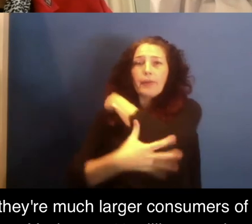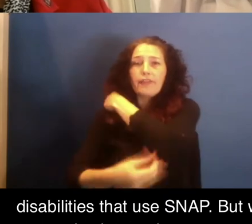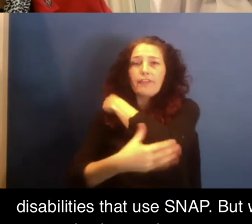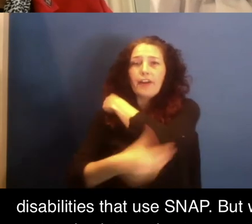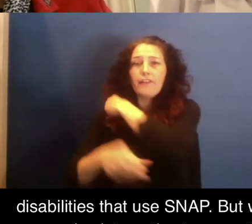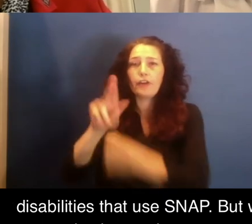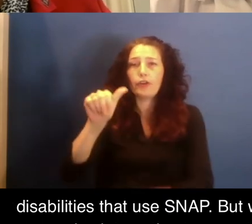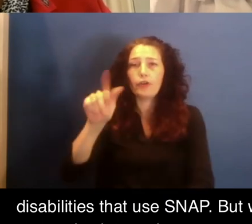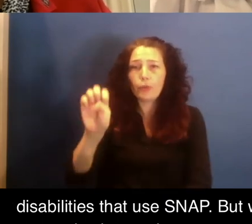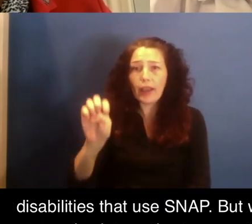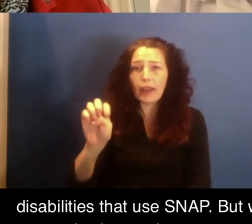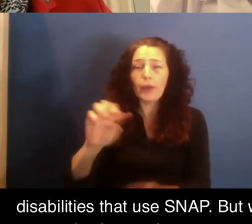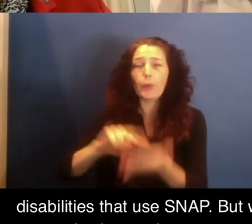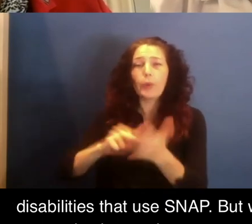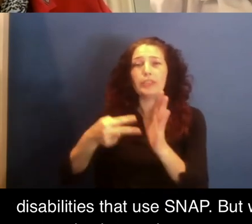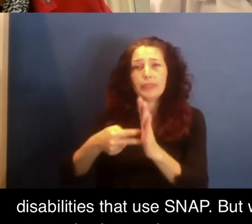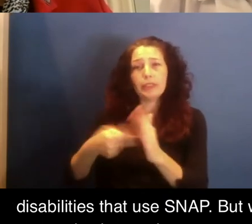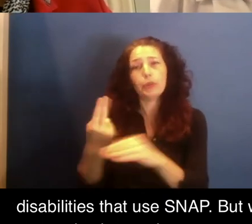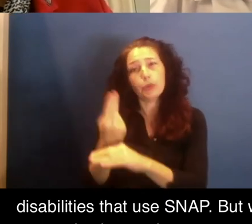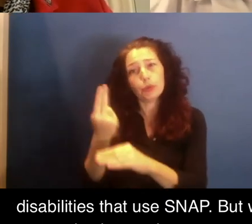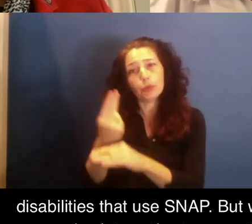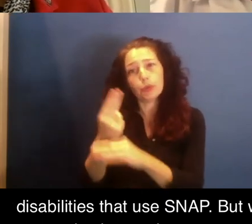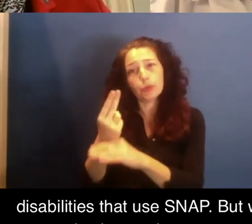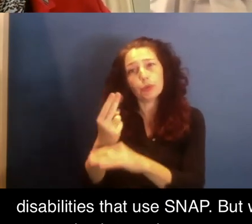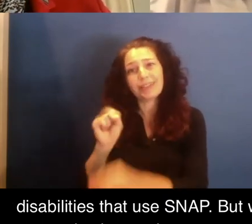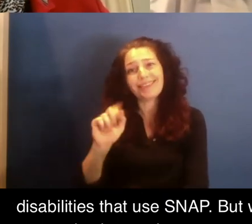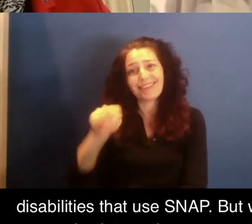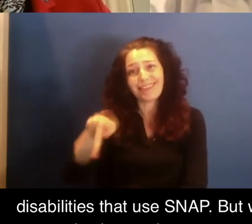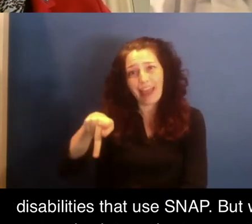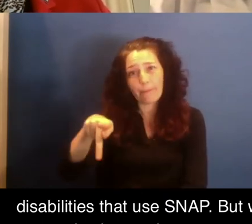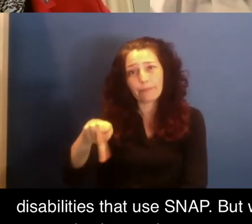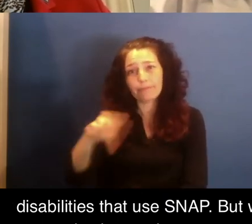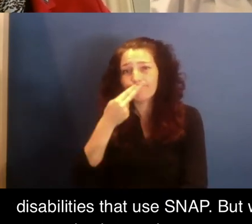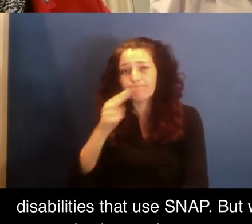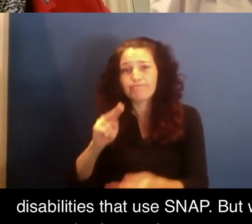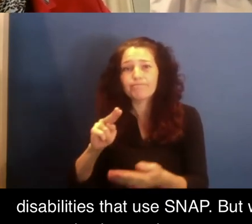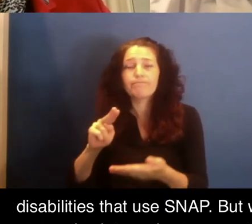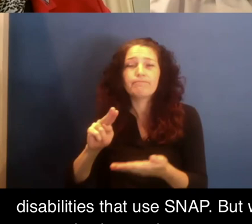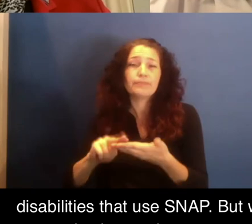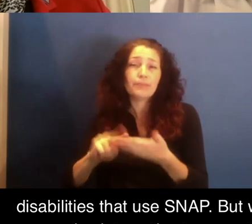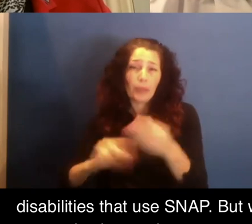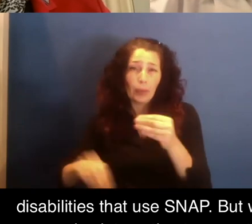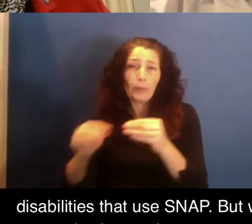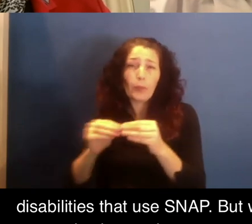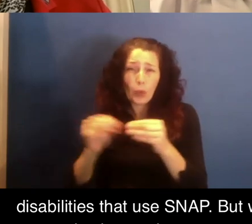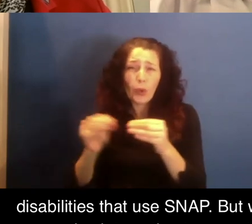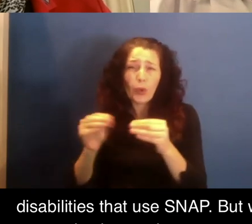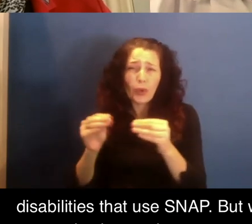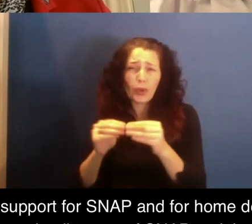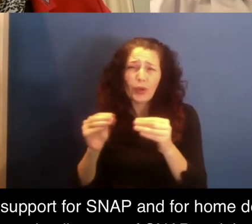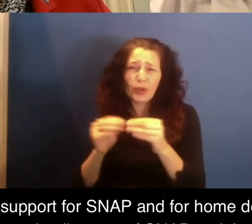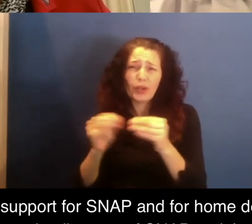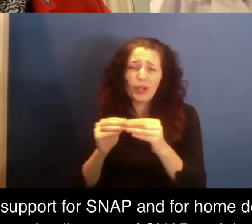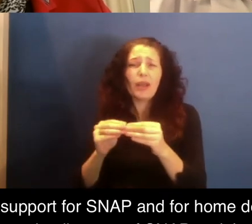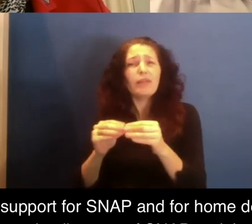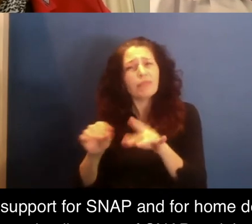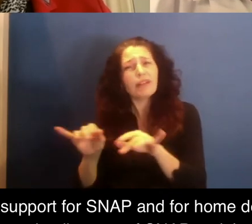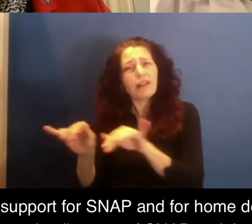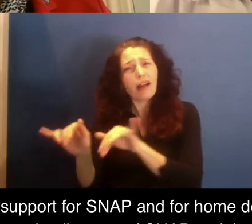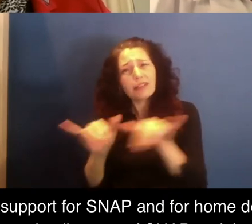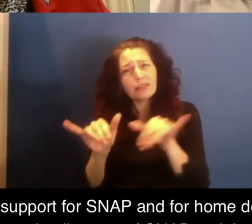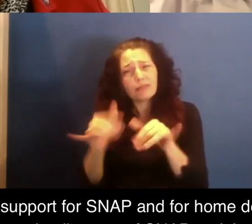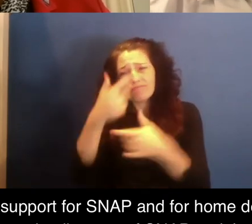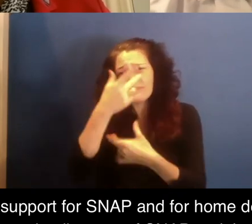people with disabilities that, um, use SNAP. So, um, but what was also interesting to me that it was the support for